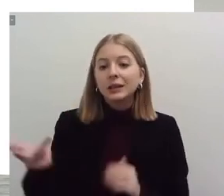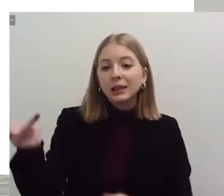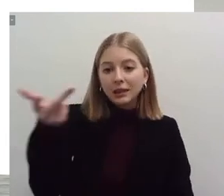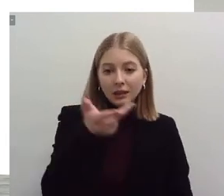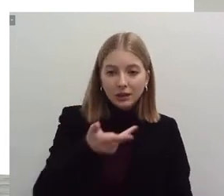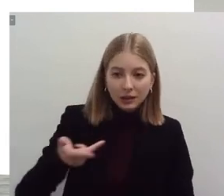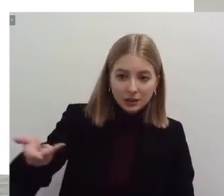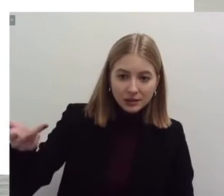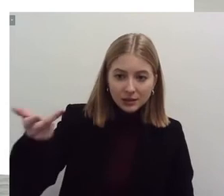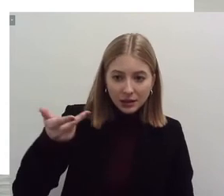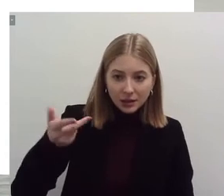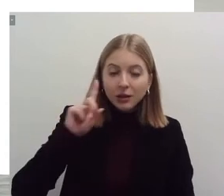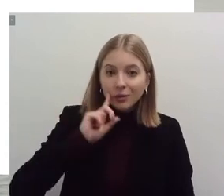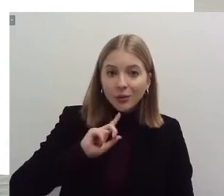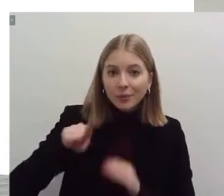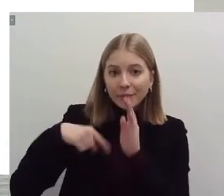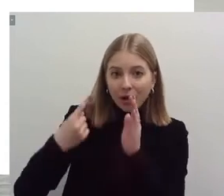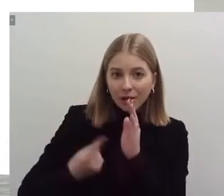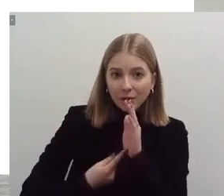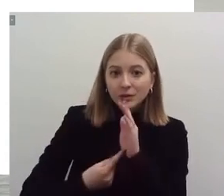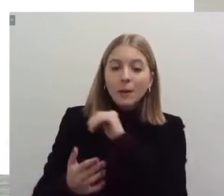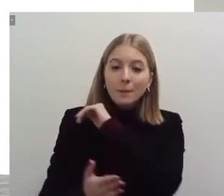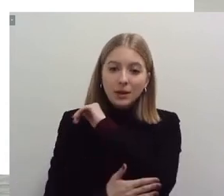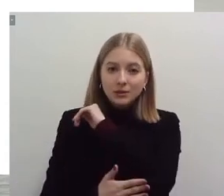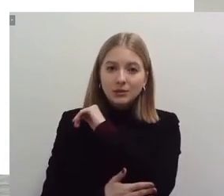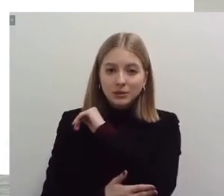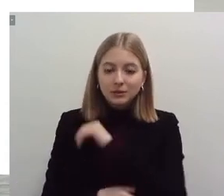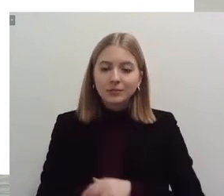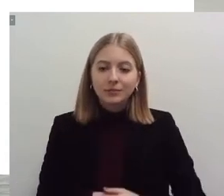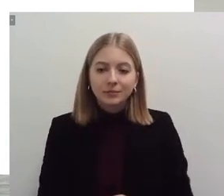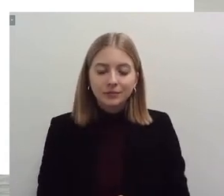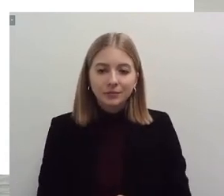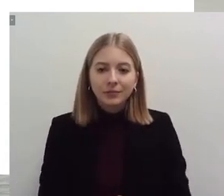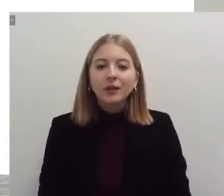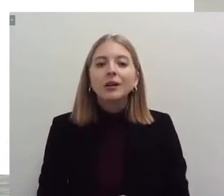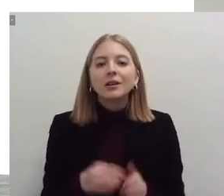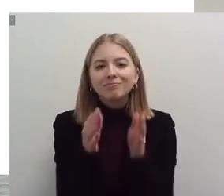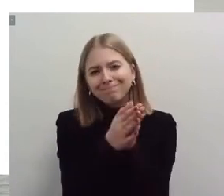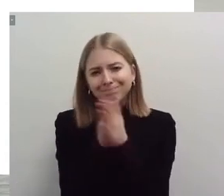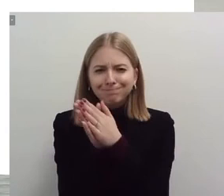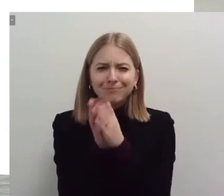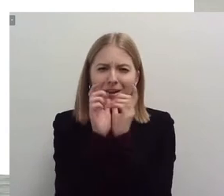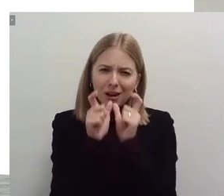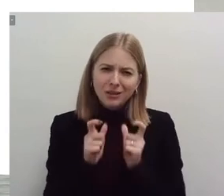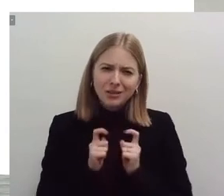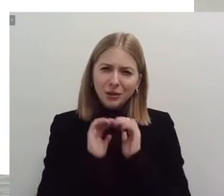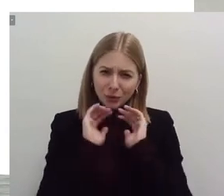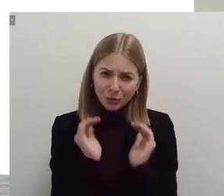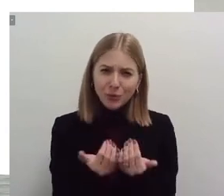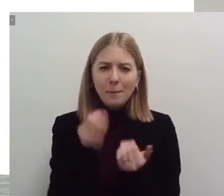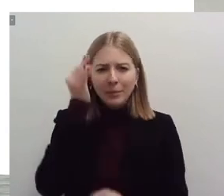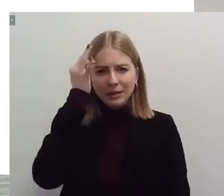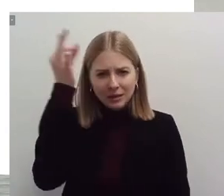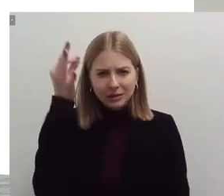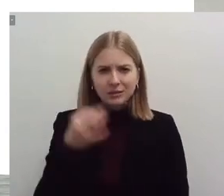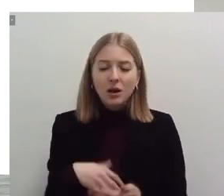short and to the point, because now we have a great opportunity to give your best advice or